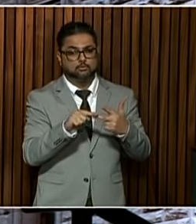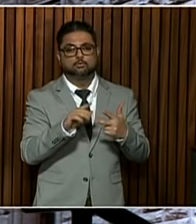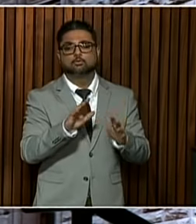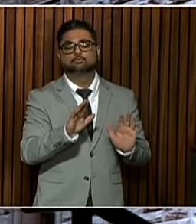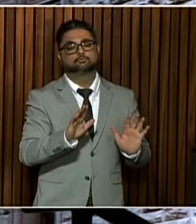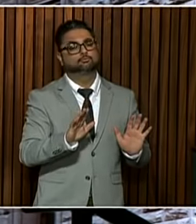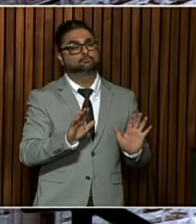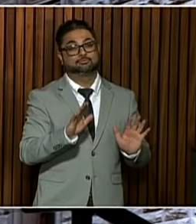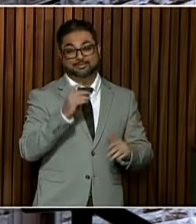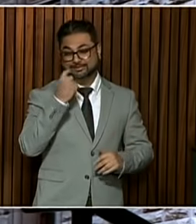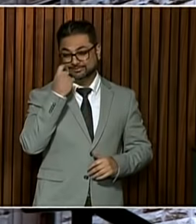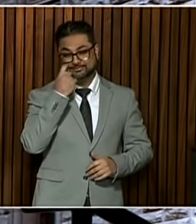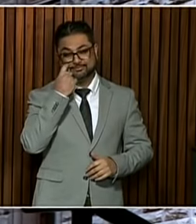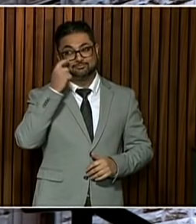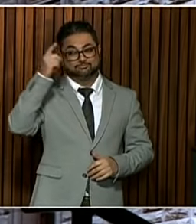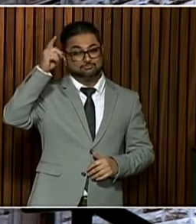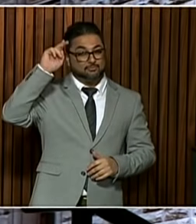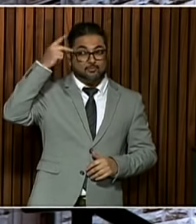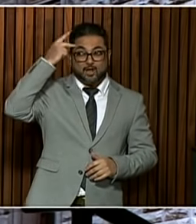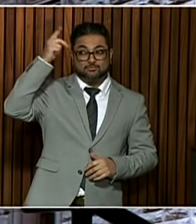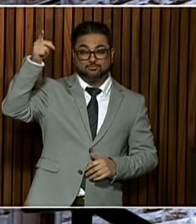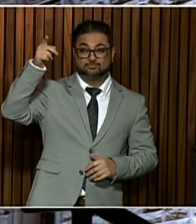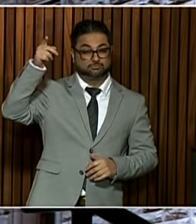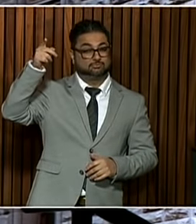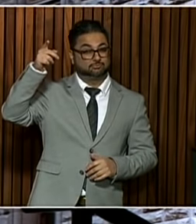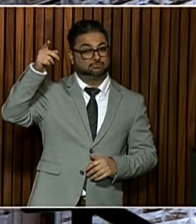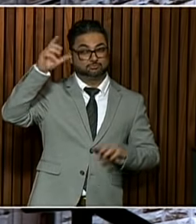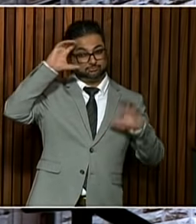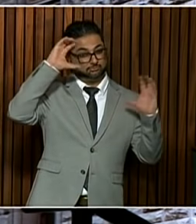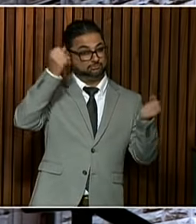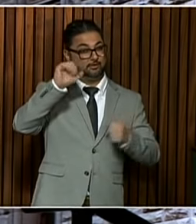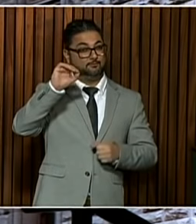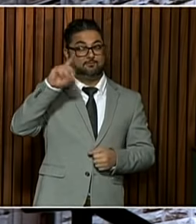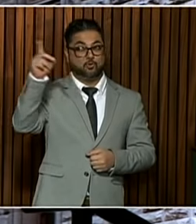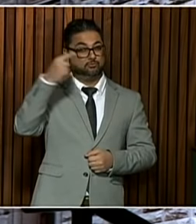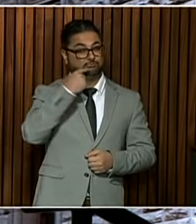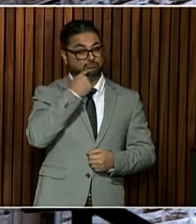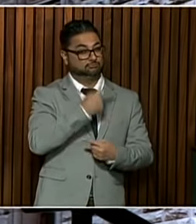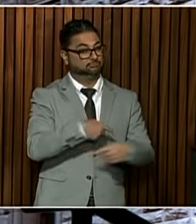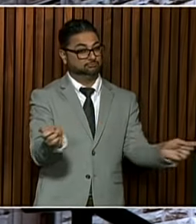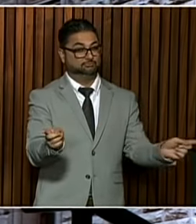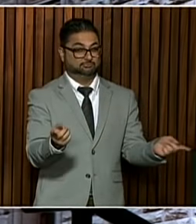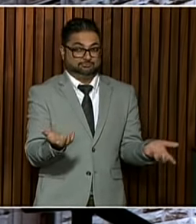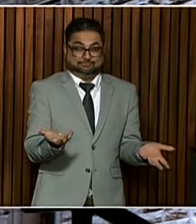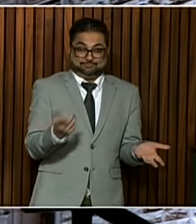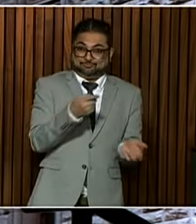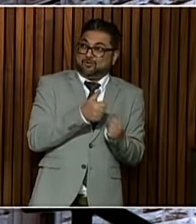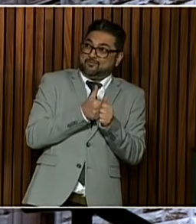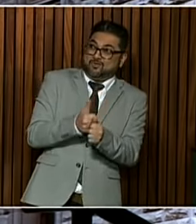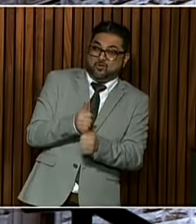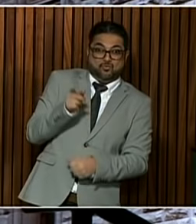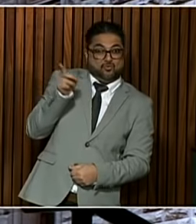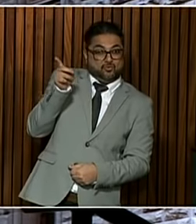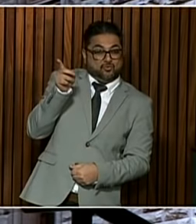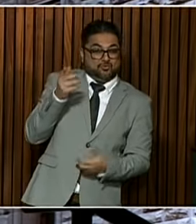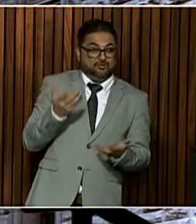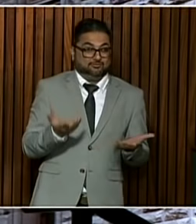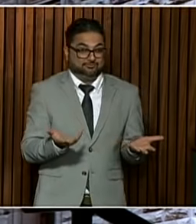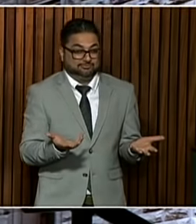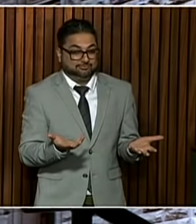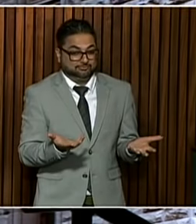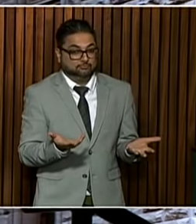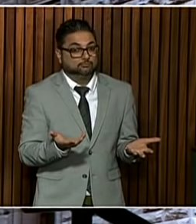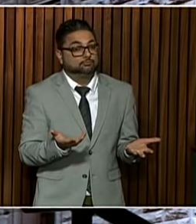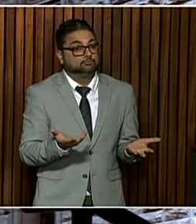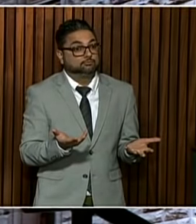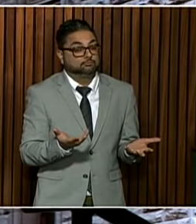time, how does that impact us? So far on our cases and issues and concerns, we haven't had a lot that